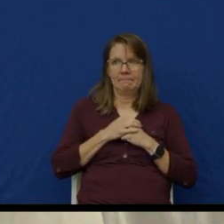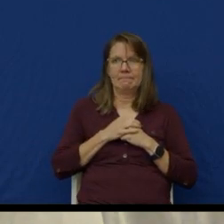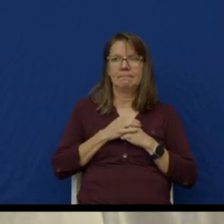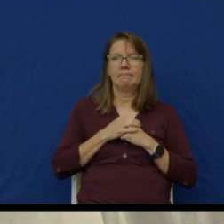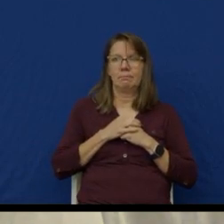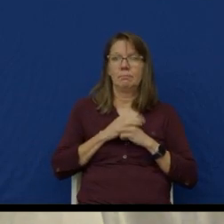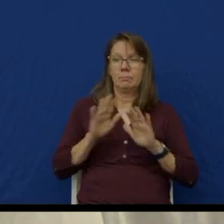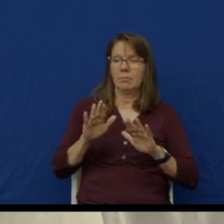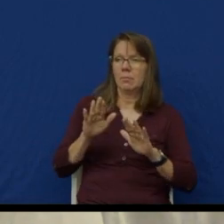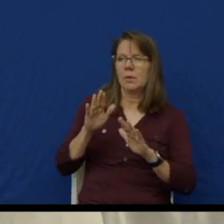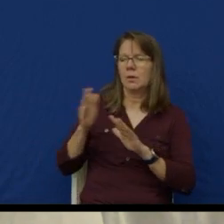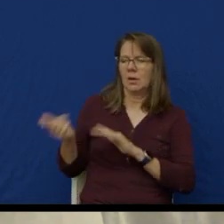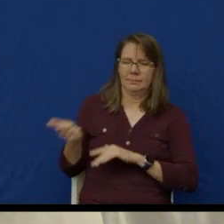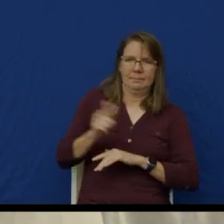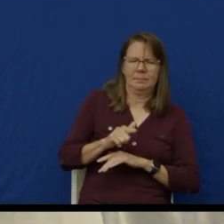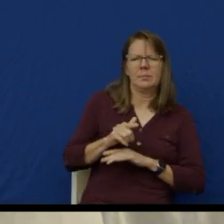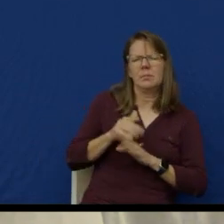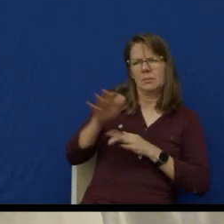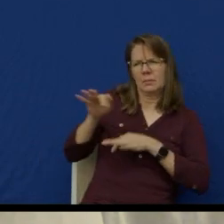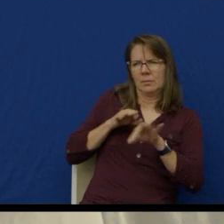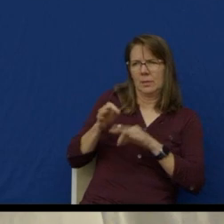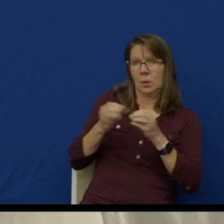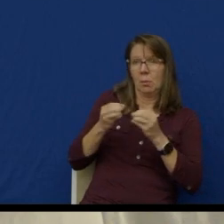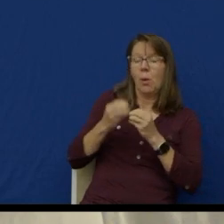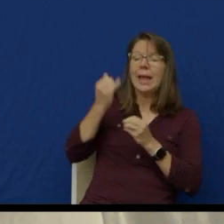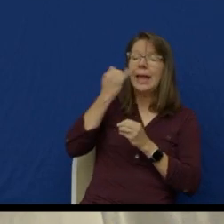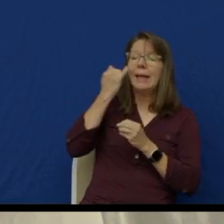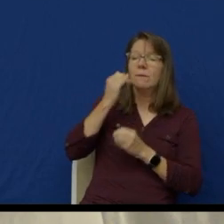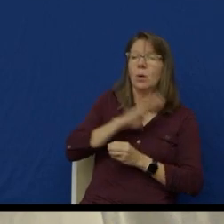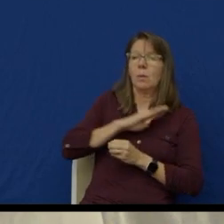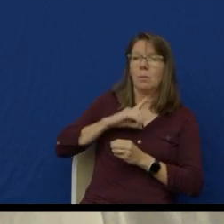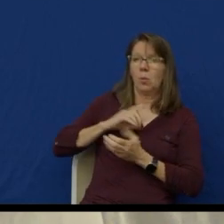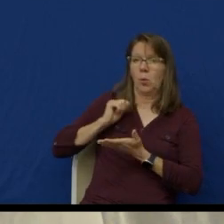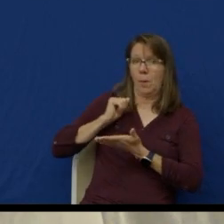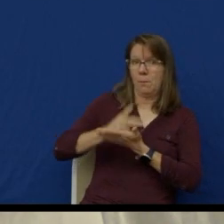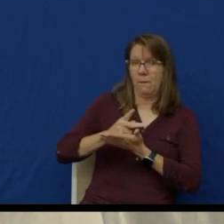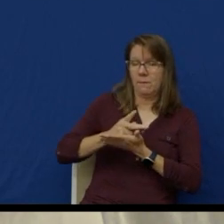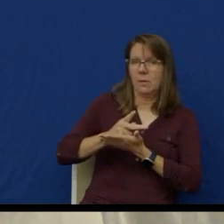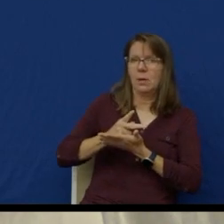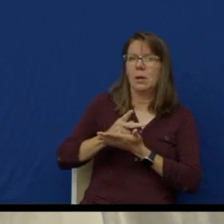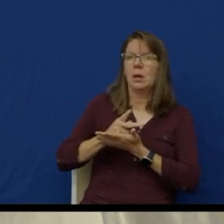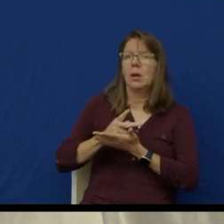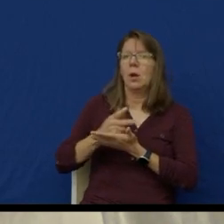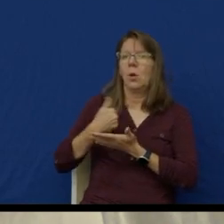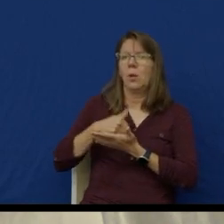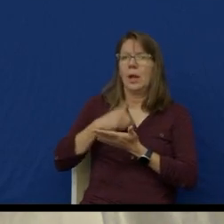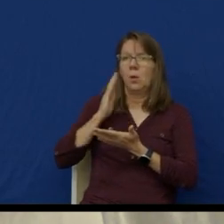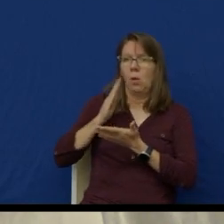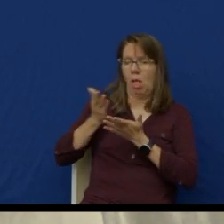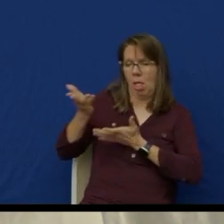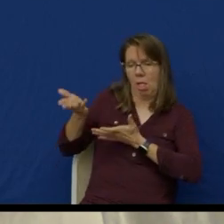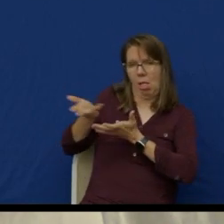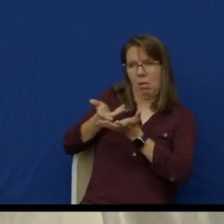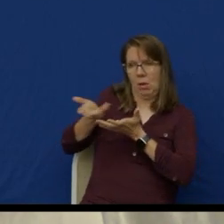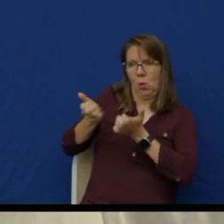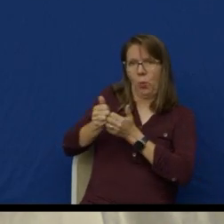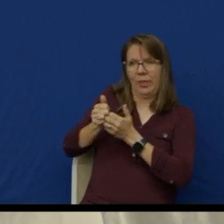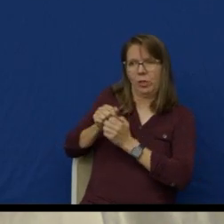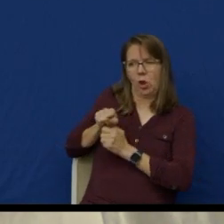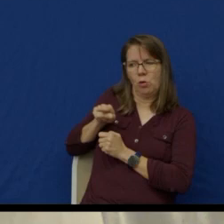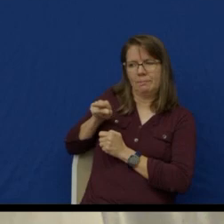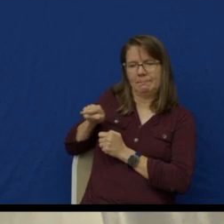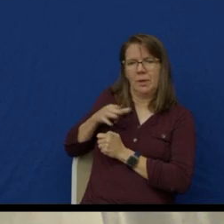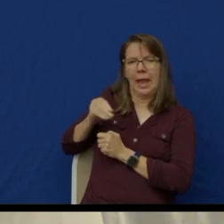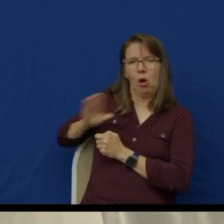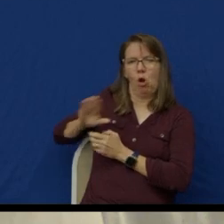Yes. Just to explain further, if the board approves this action item, we will work with Deborah and her office, obviously,